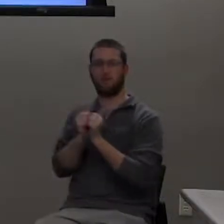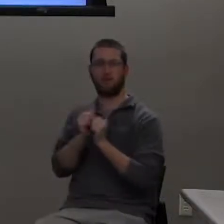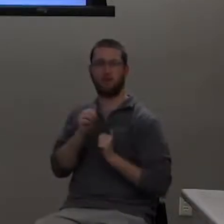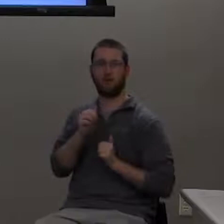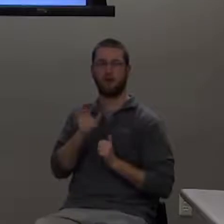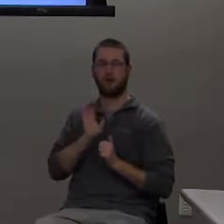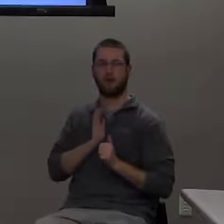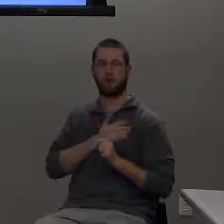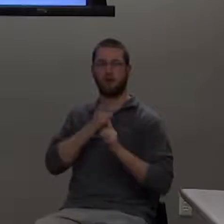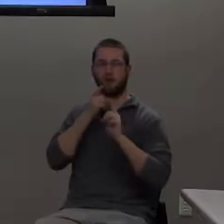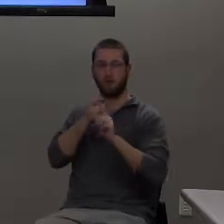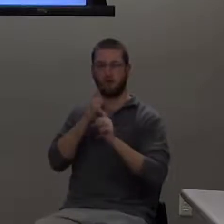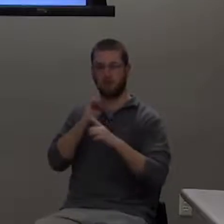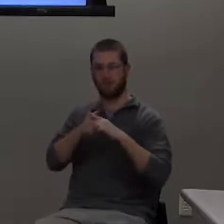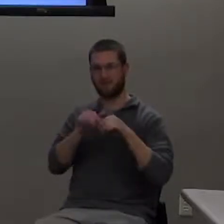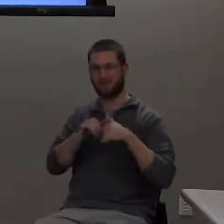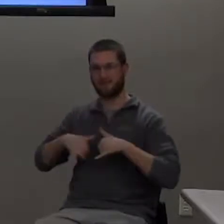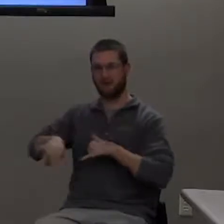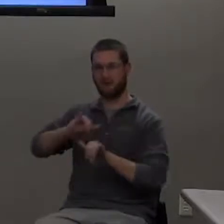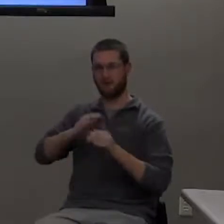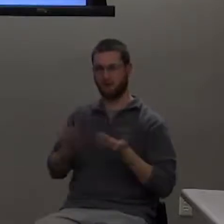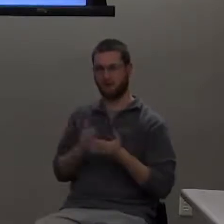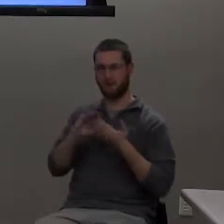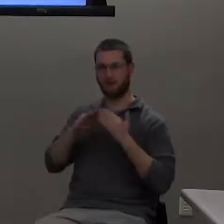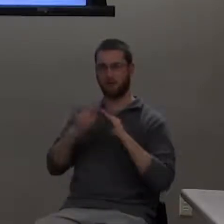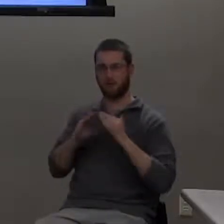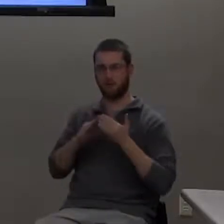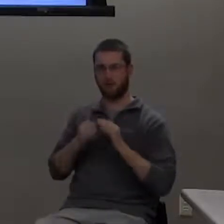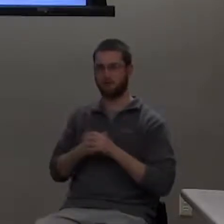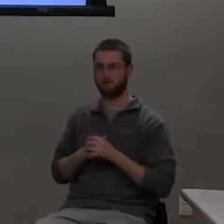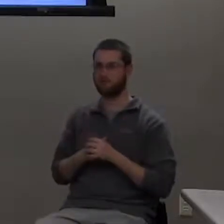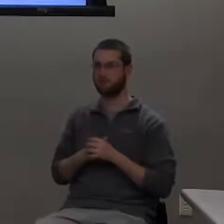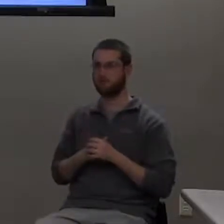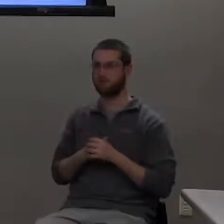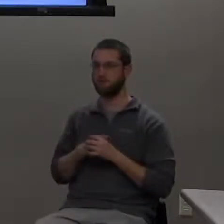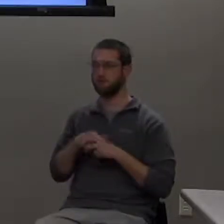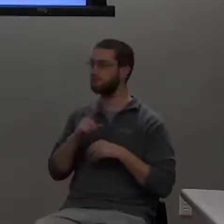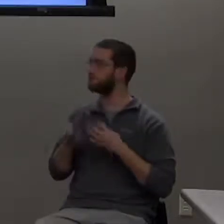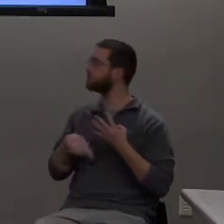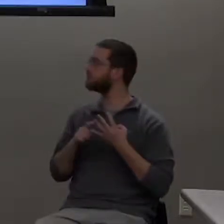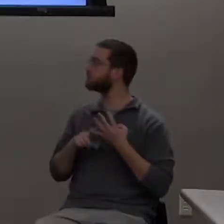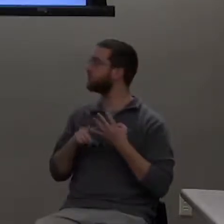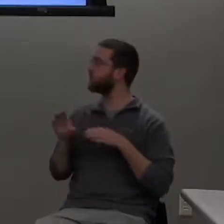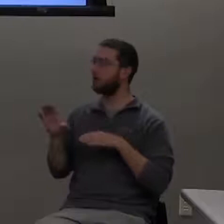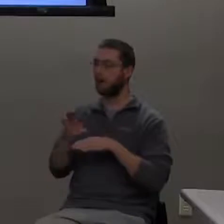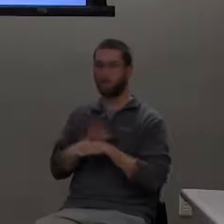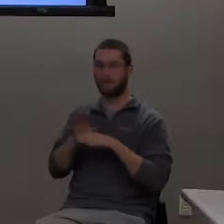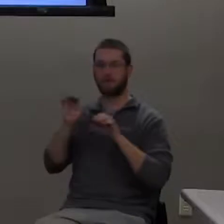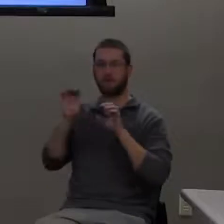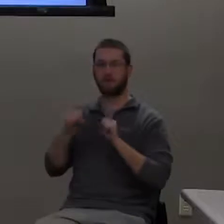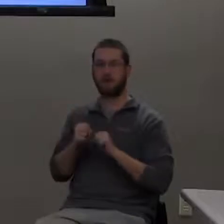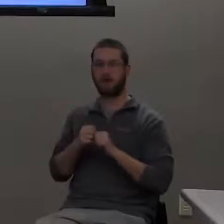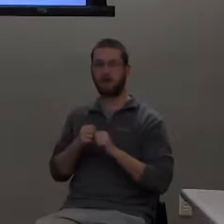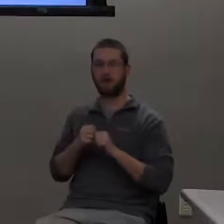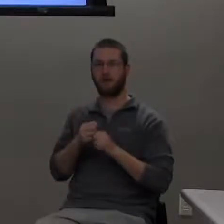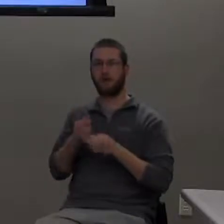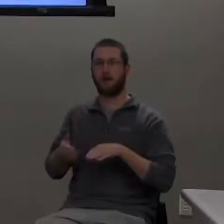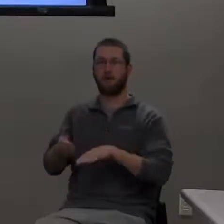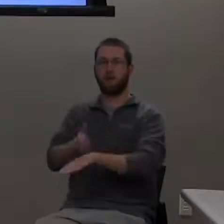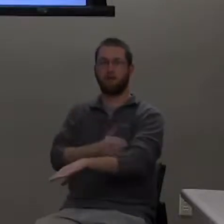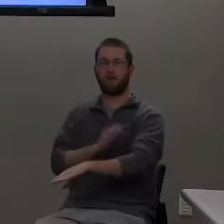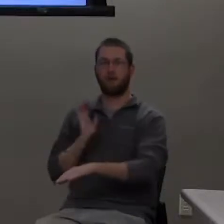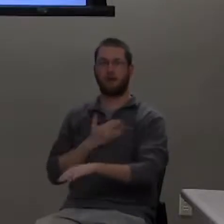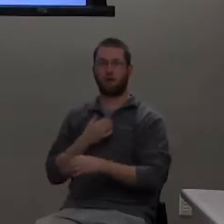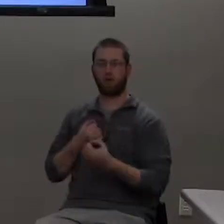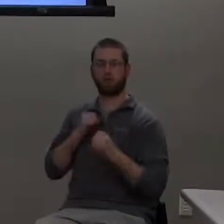our goals and standards here in the community was also something that we took into account. And then businesses that can capitalize on our strengths. How do we identify